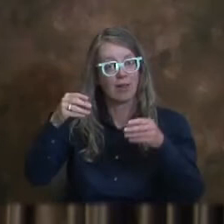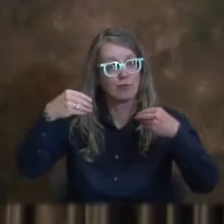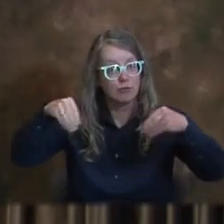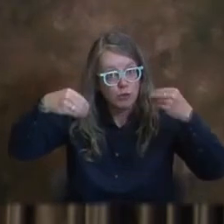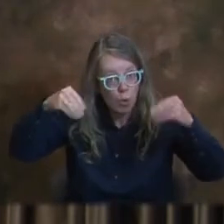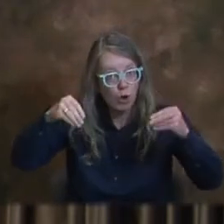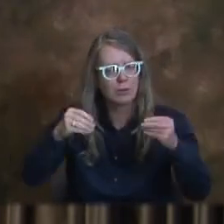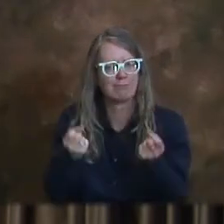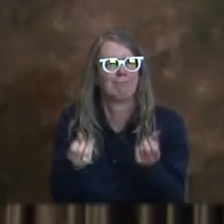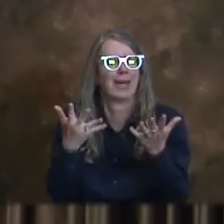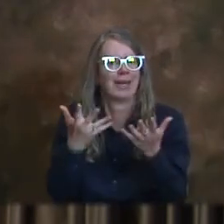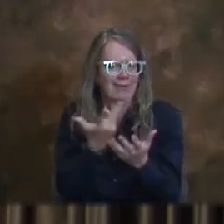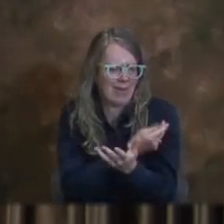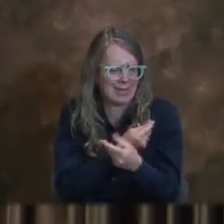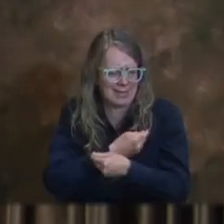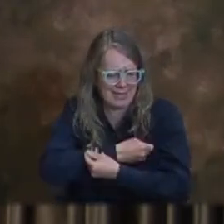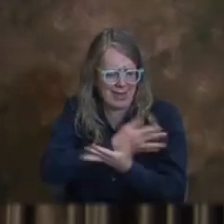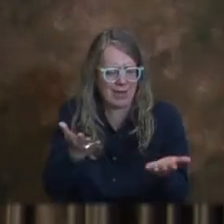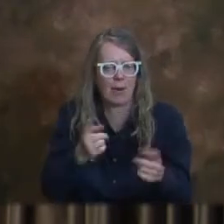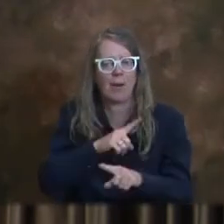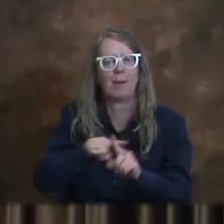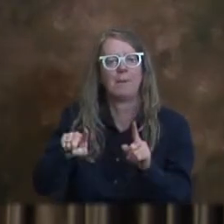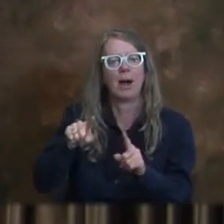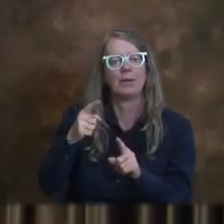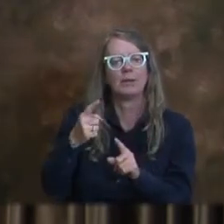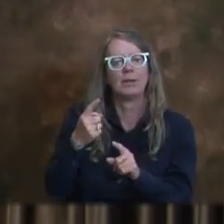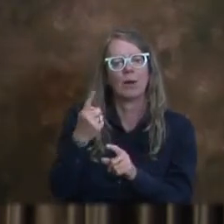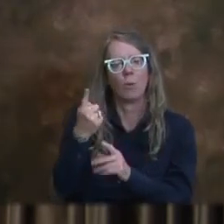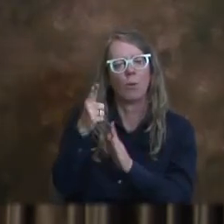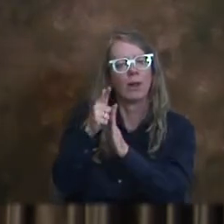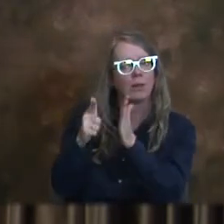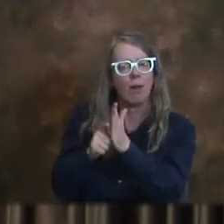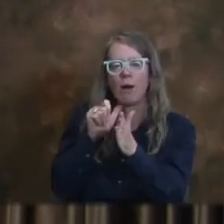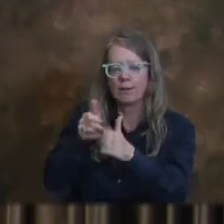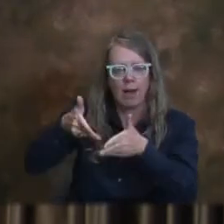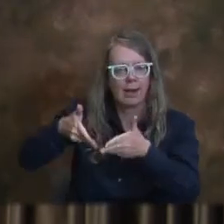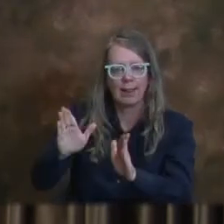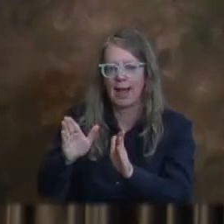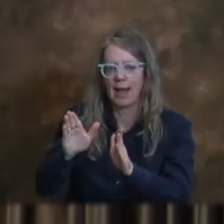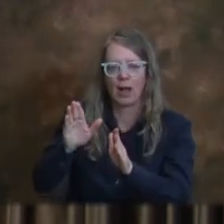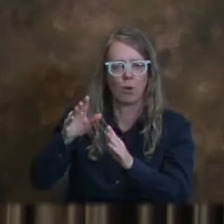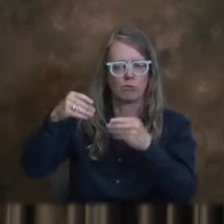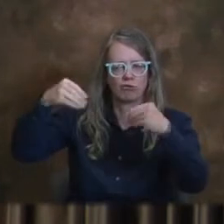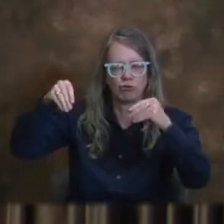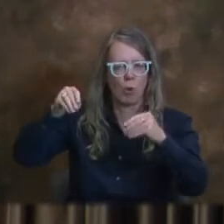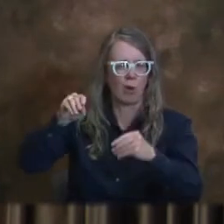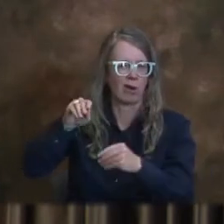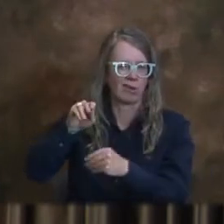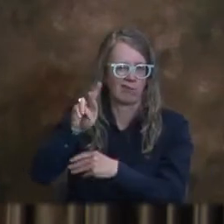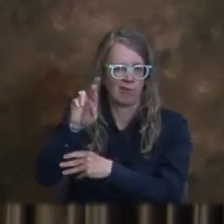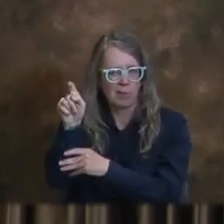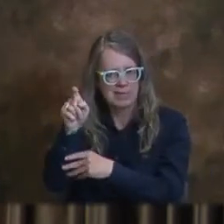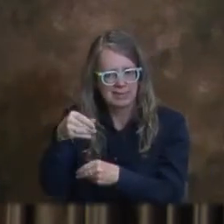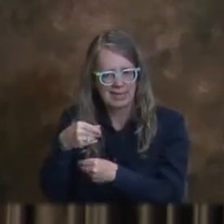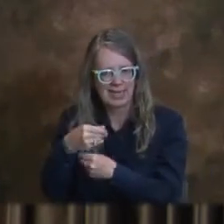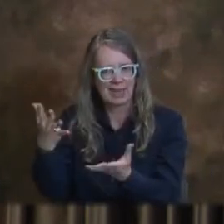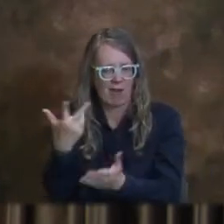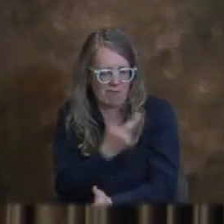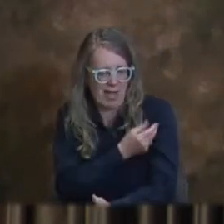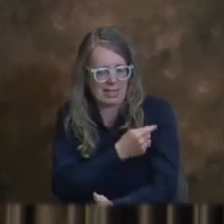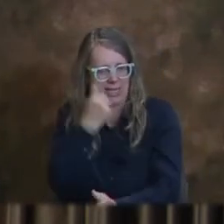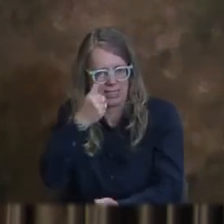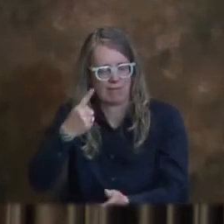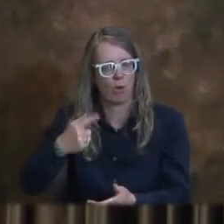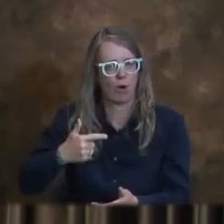allow for the pharmacist to vaccinate anyone younger than 3. So 3 and younger. So we're going to miss